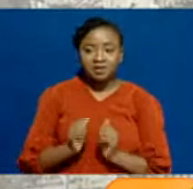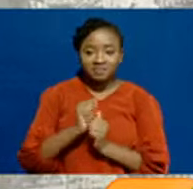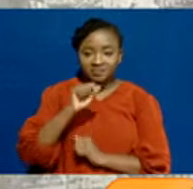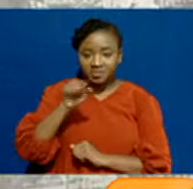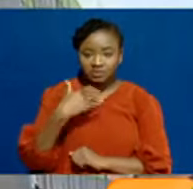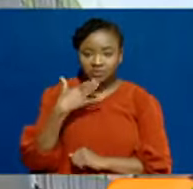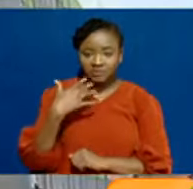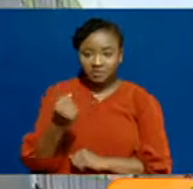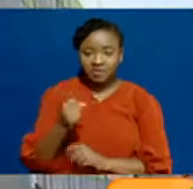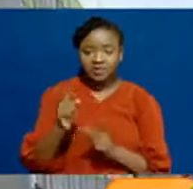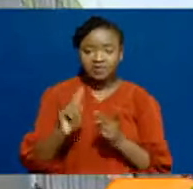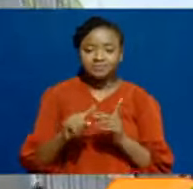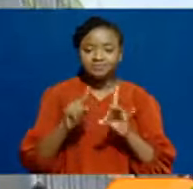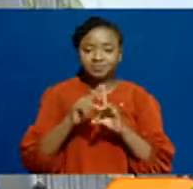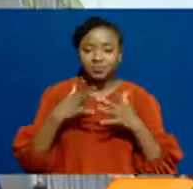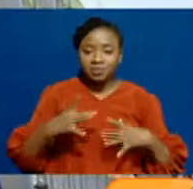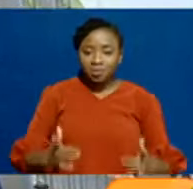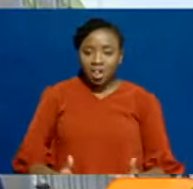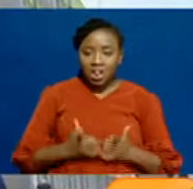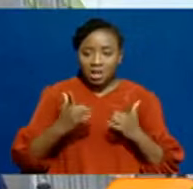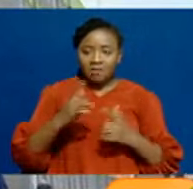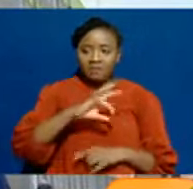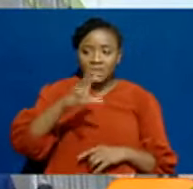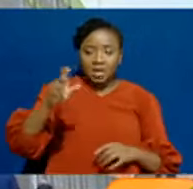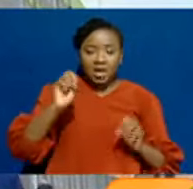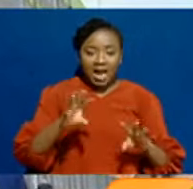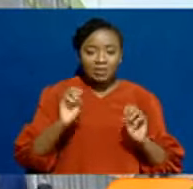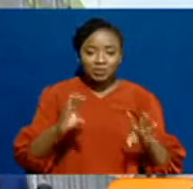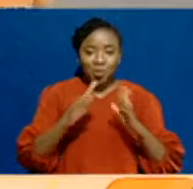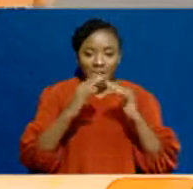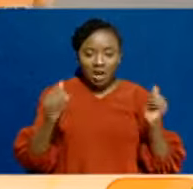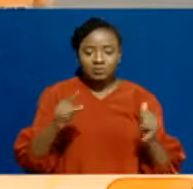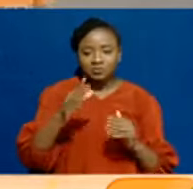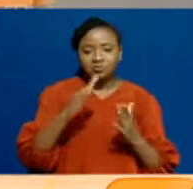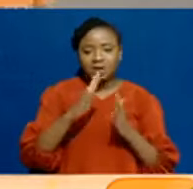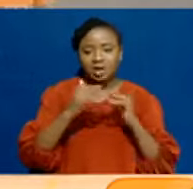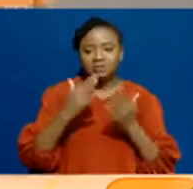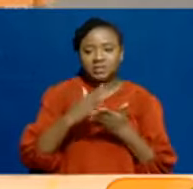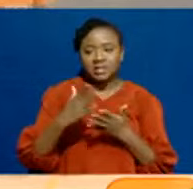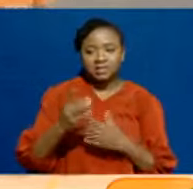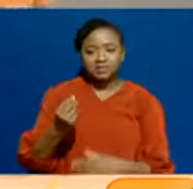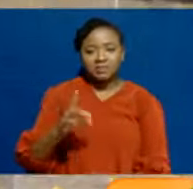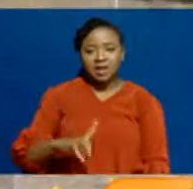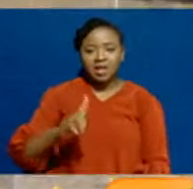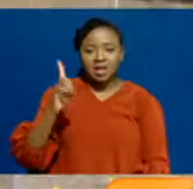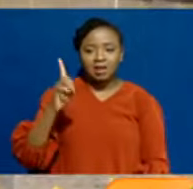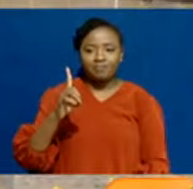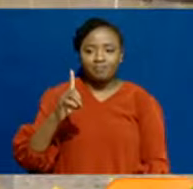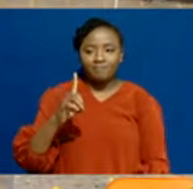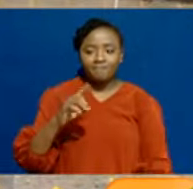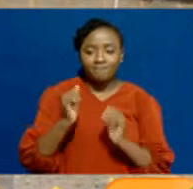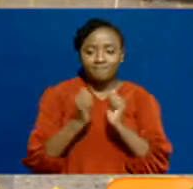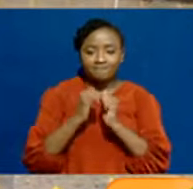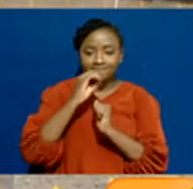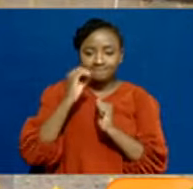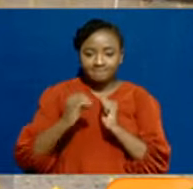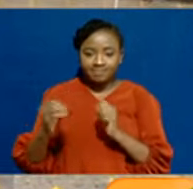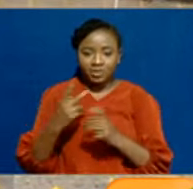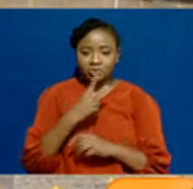shillings. City residents living in county houses will have to contend with higher rent, as the bill proposes a hike of between 10%